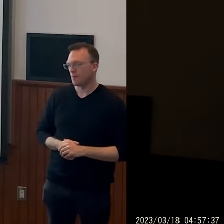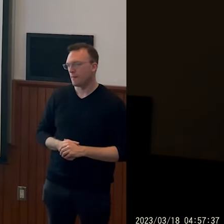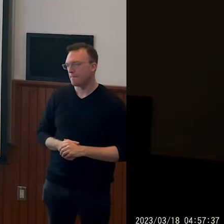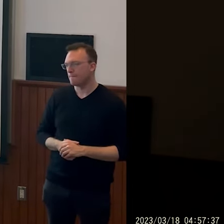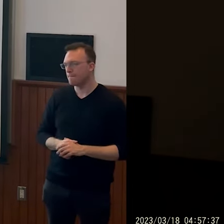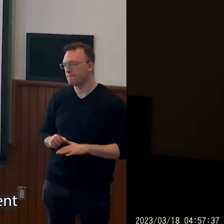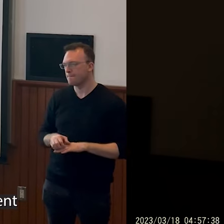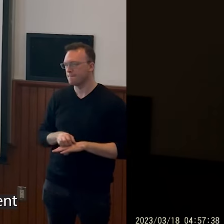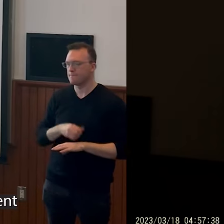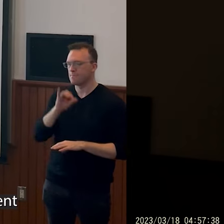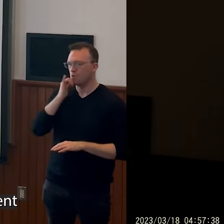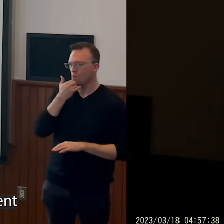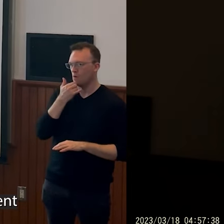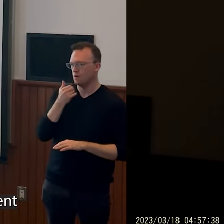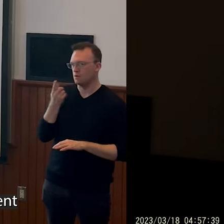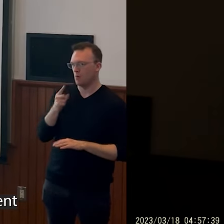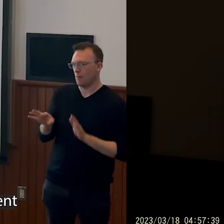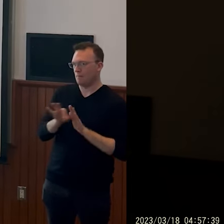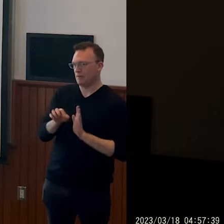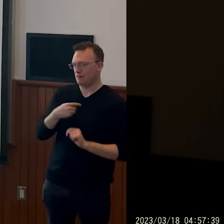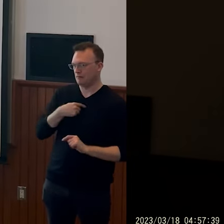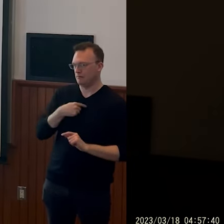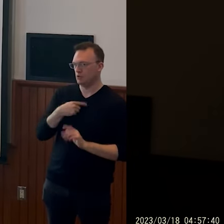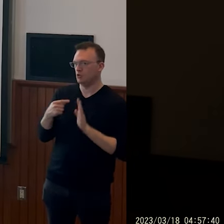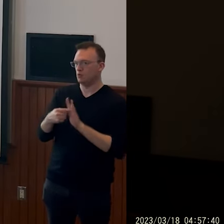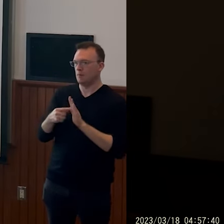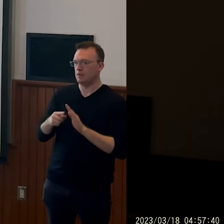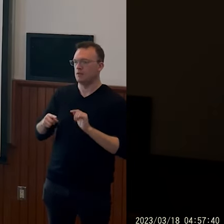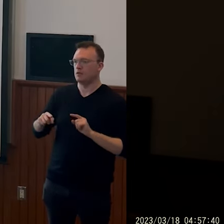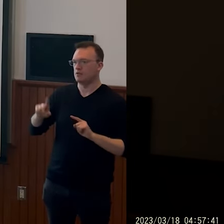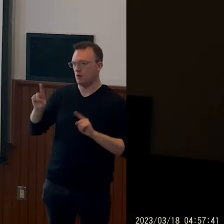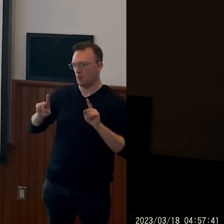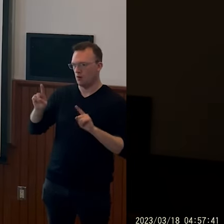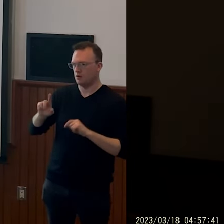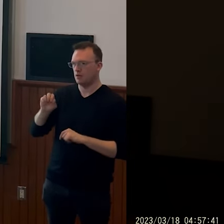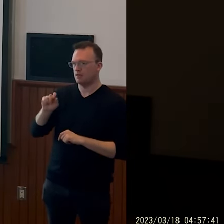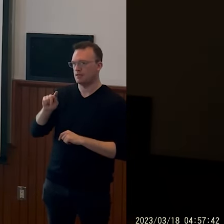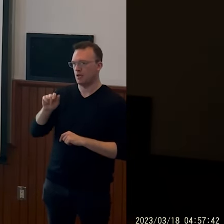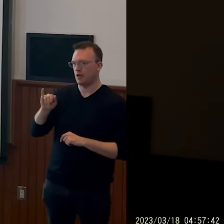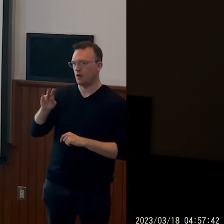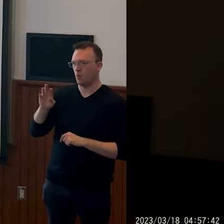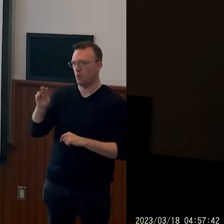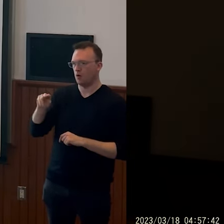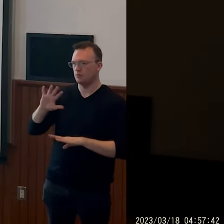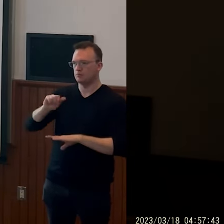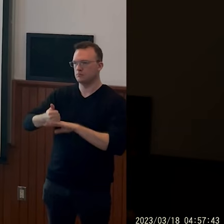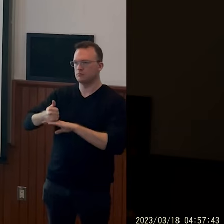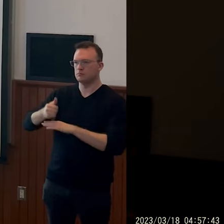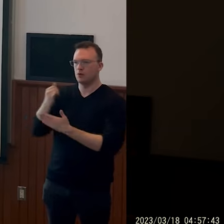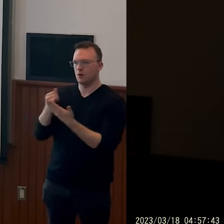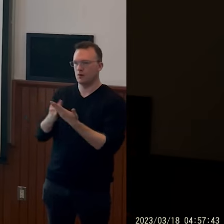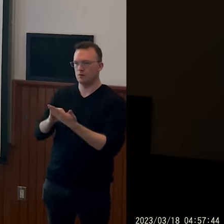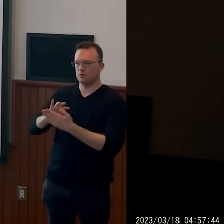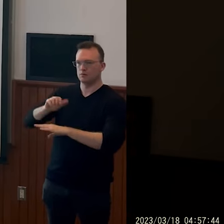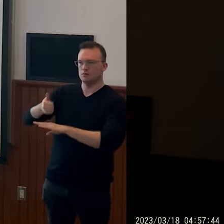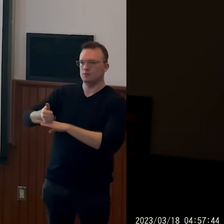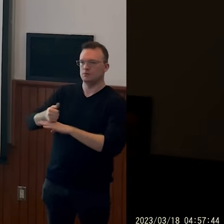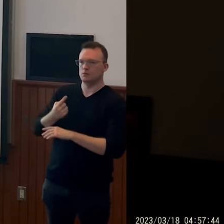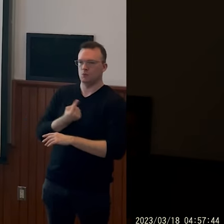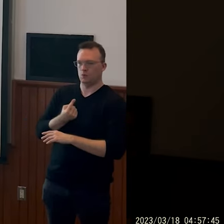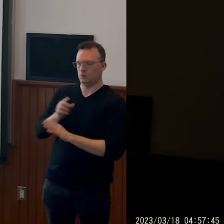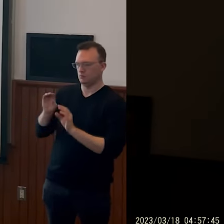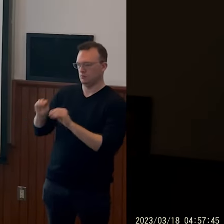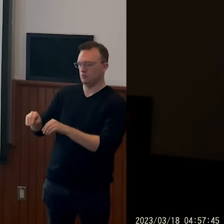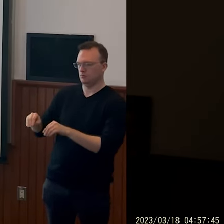kind of accidentally I got chosen to represent Taiwan to do an installation, a kind of solo